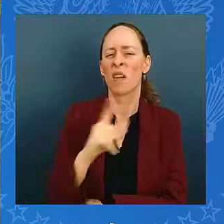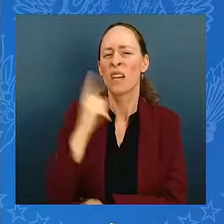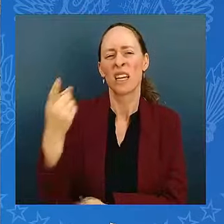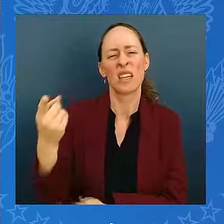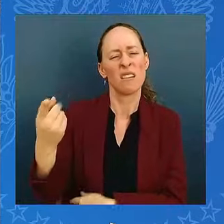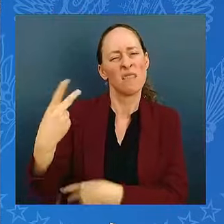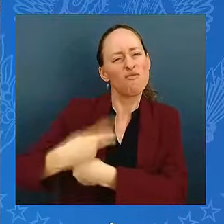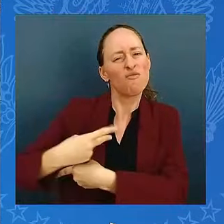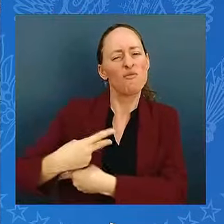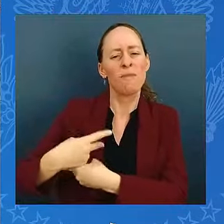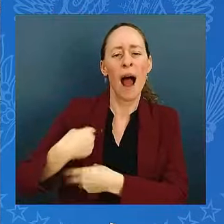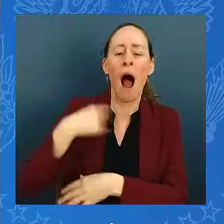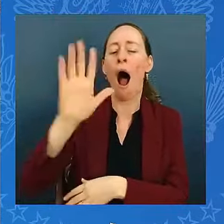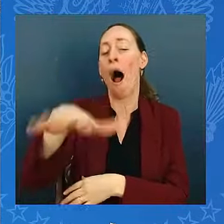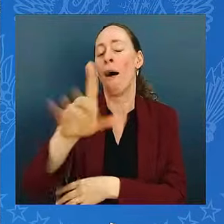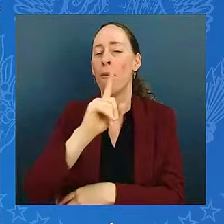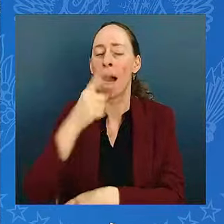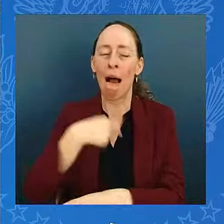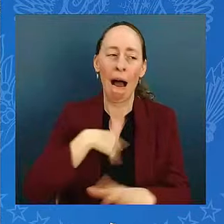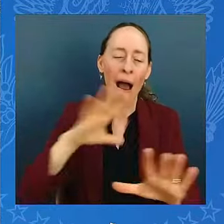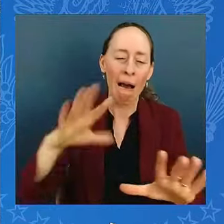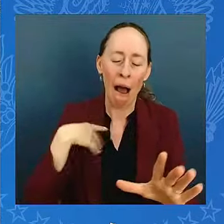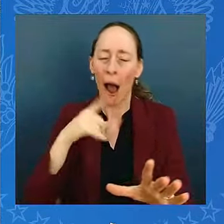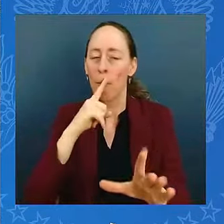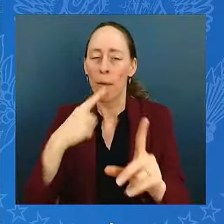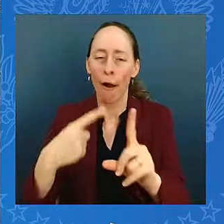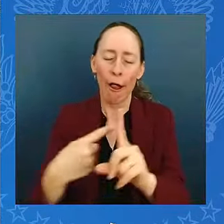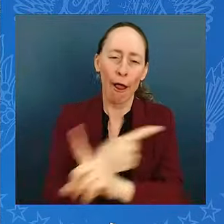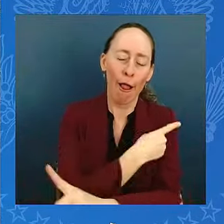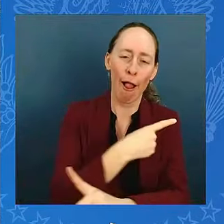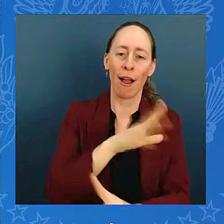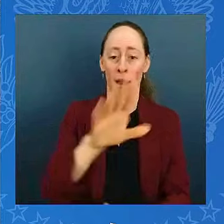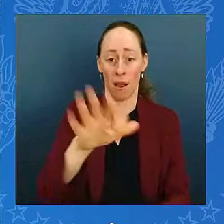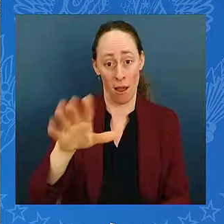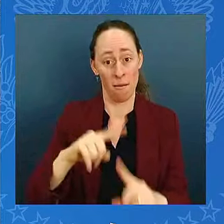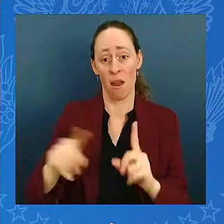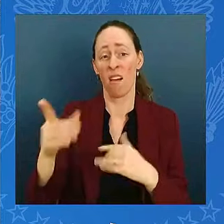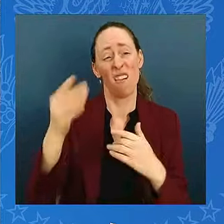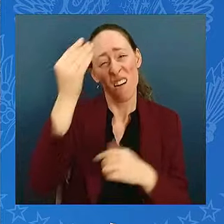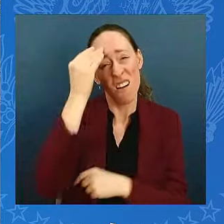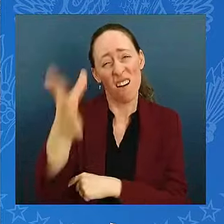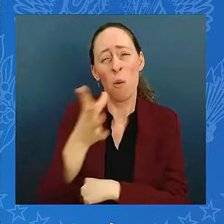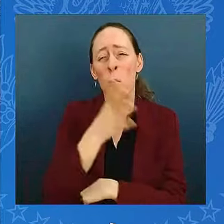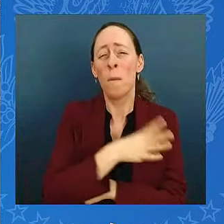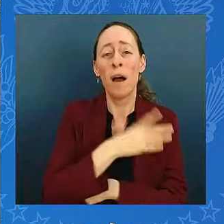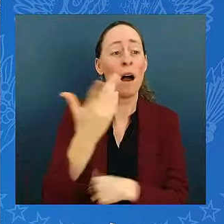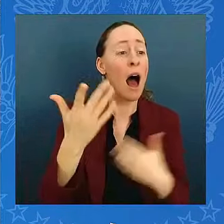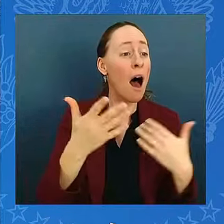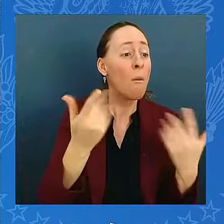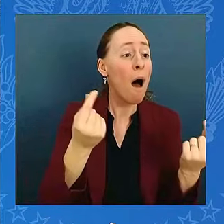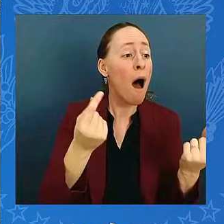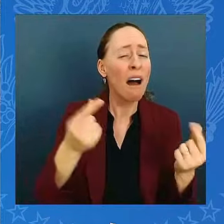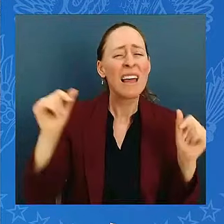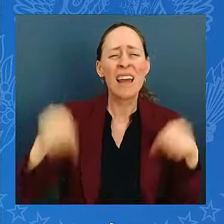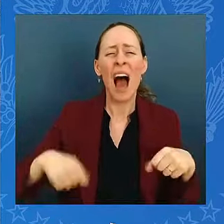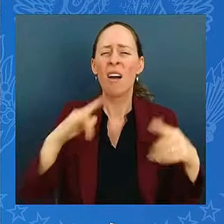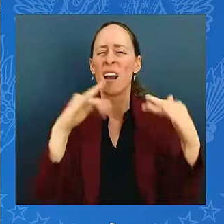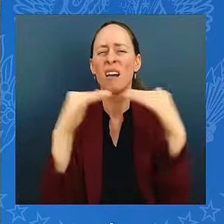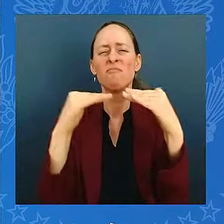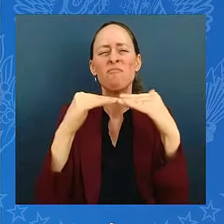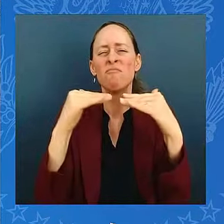know, I mean it sincerely. A woman can do anything a man can do, anything a man can do, including being president of the United